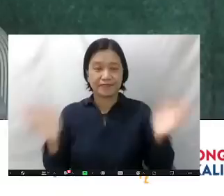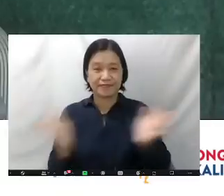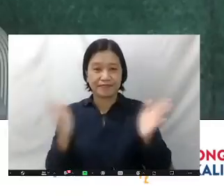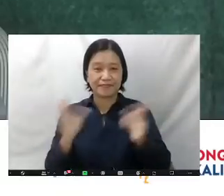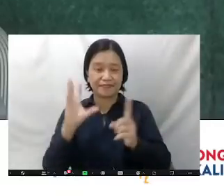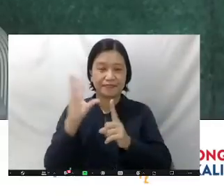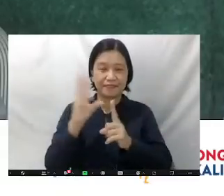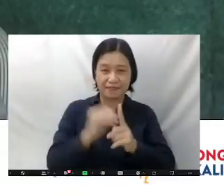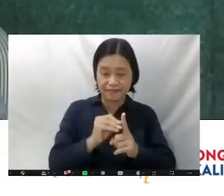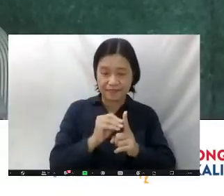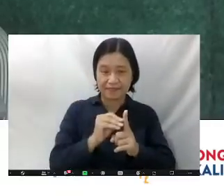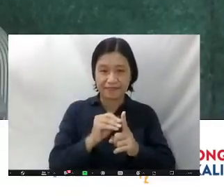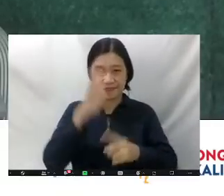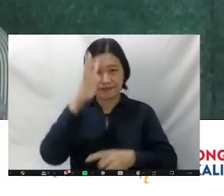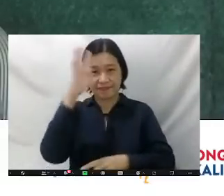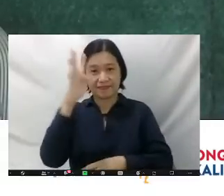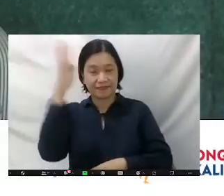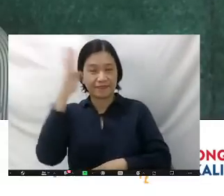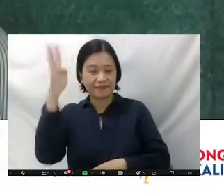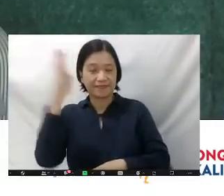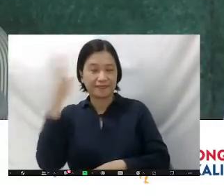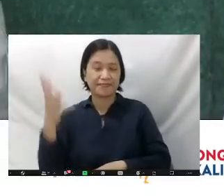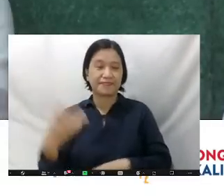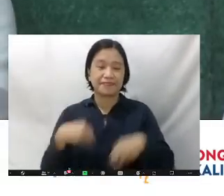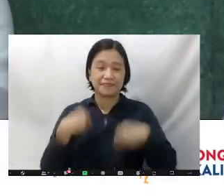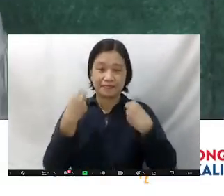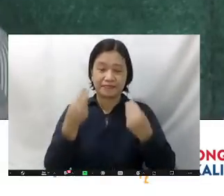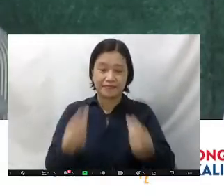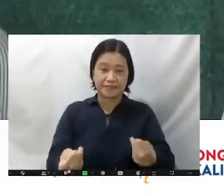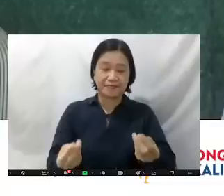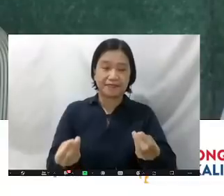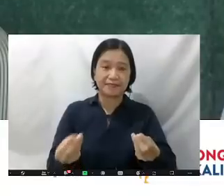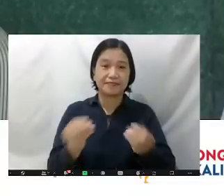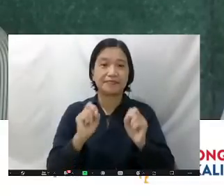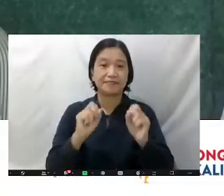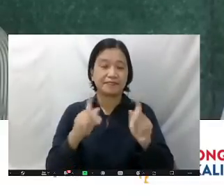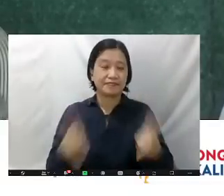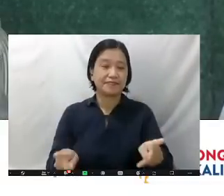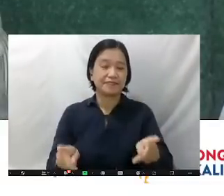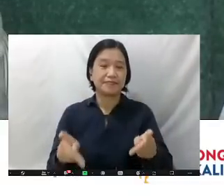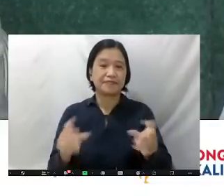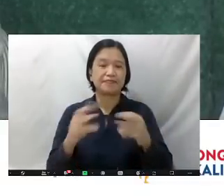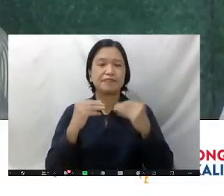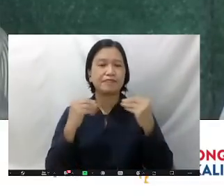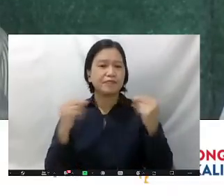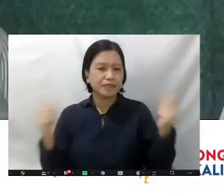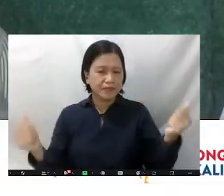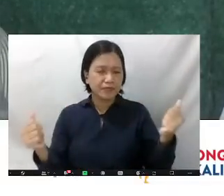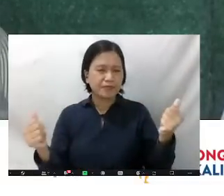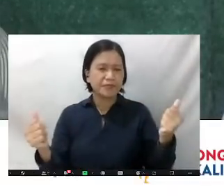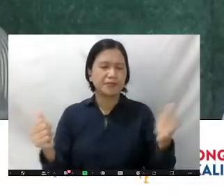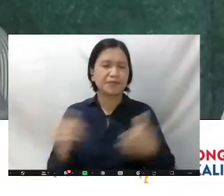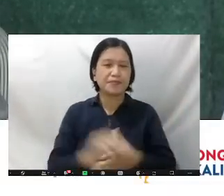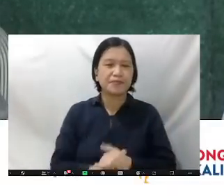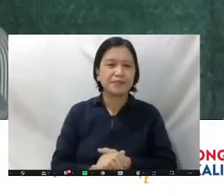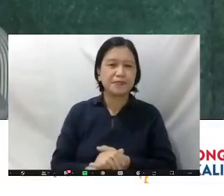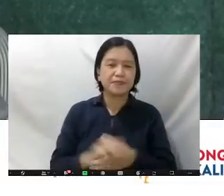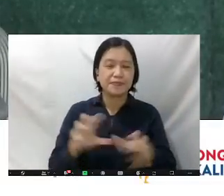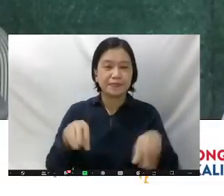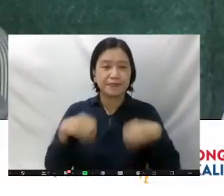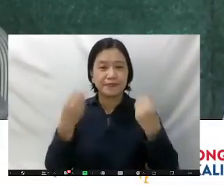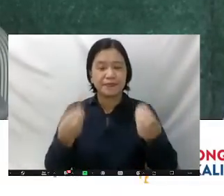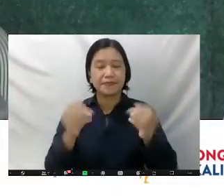among youth, provide ideas and solutions to address problems and issues, provide an opportunity for collaboration among